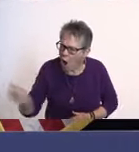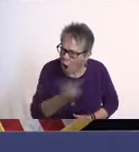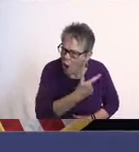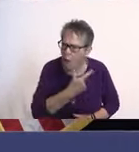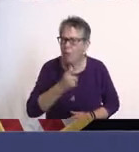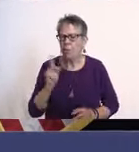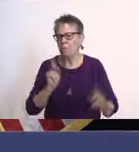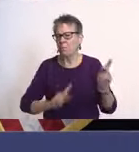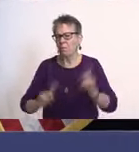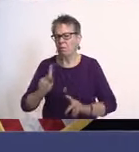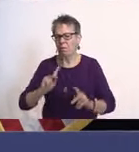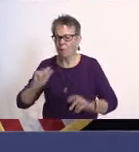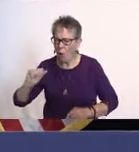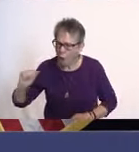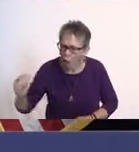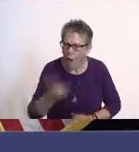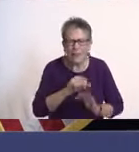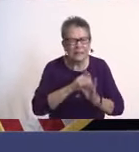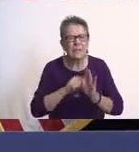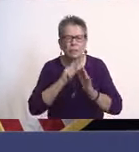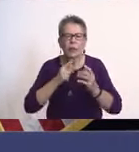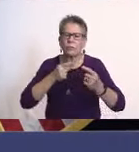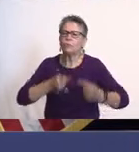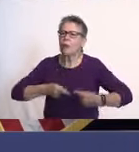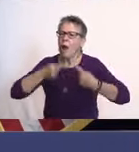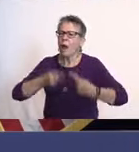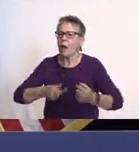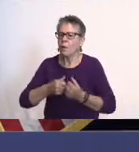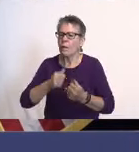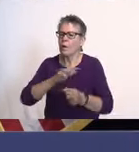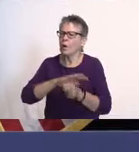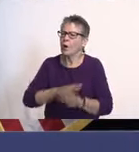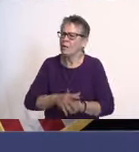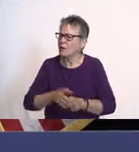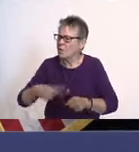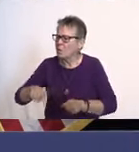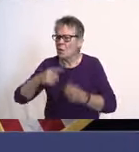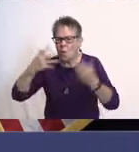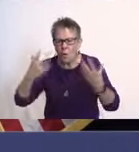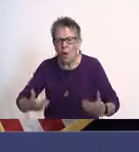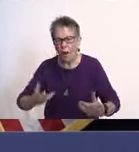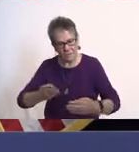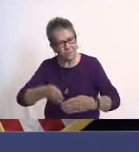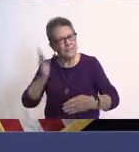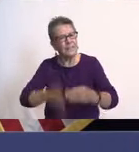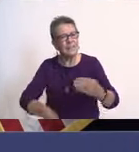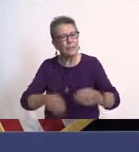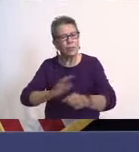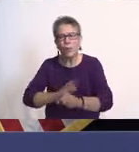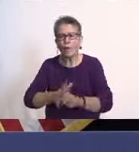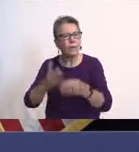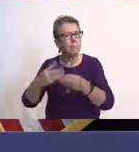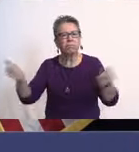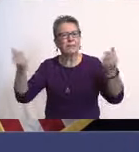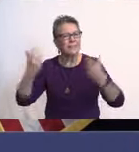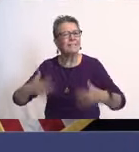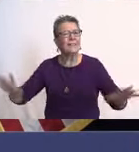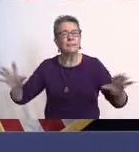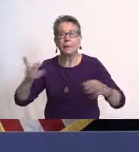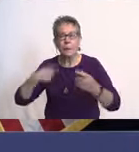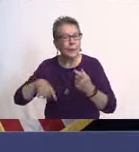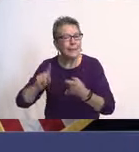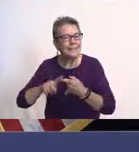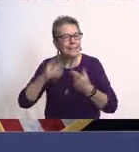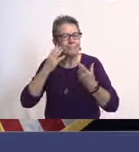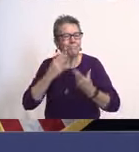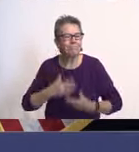line? How fast does it happen? None of us want to either over-manage it or by under-managing